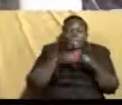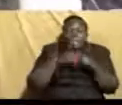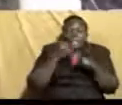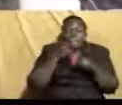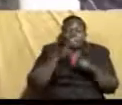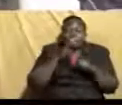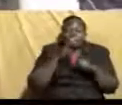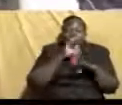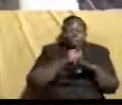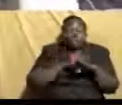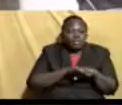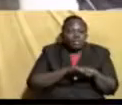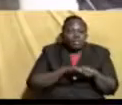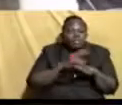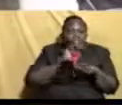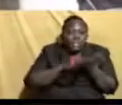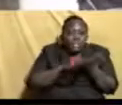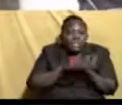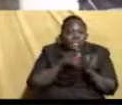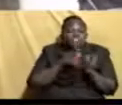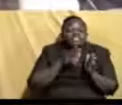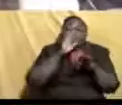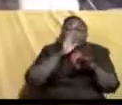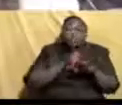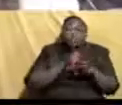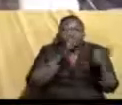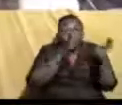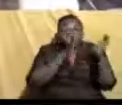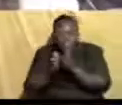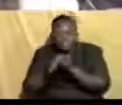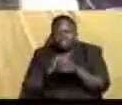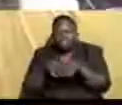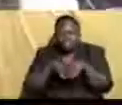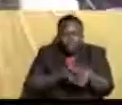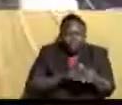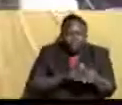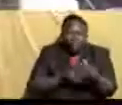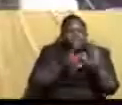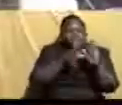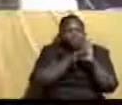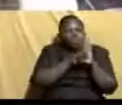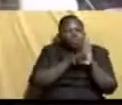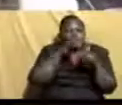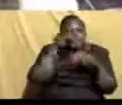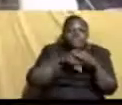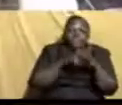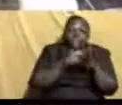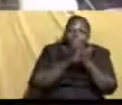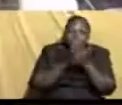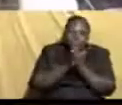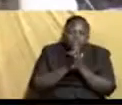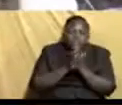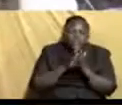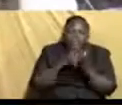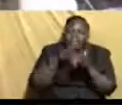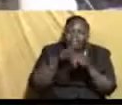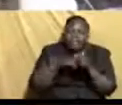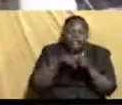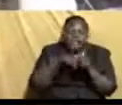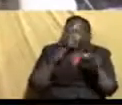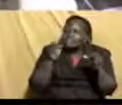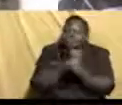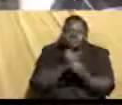is, the proper procedure was followed, the law was put in our statute books, then that law cannot be rewritten in a